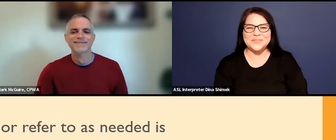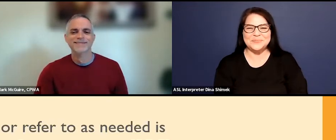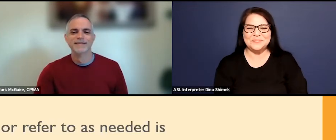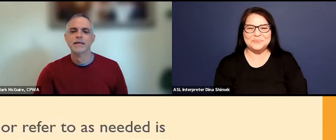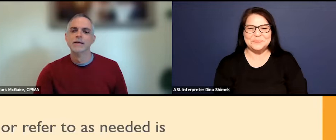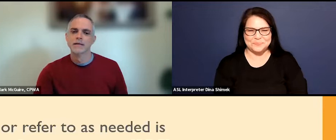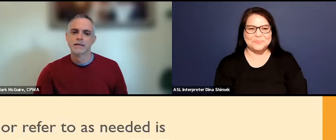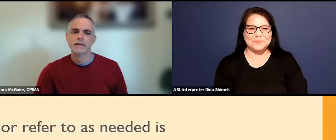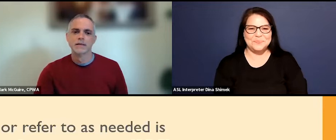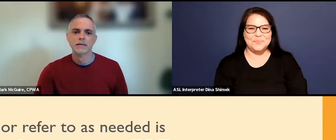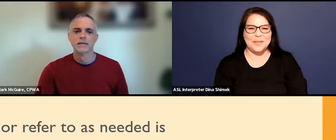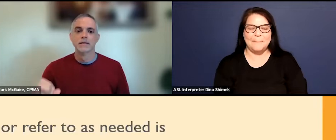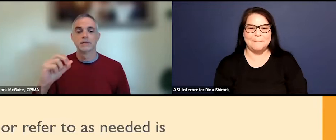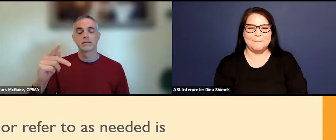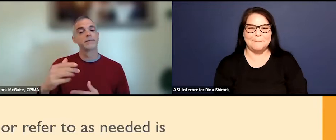to you.